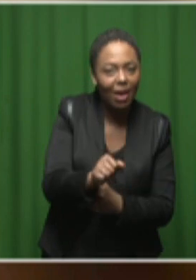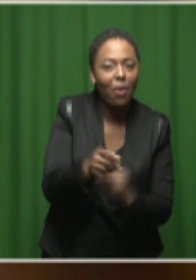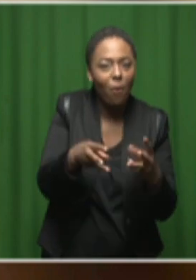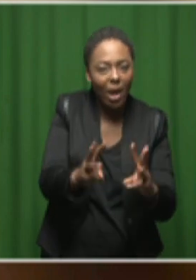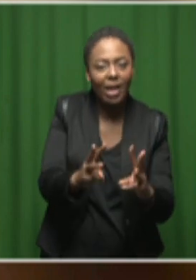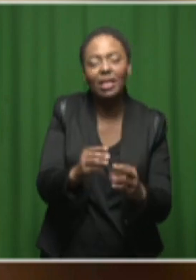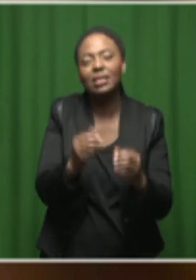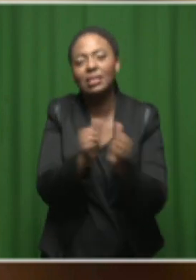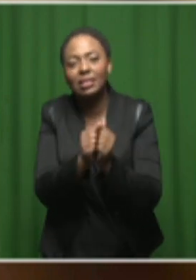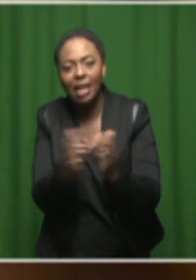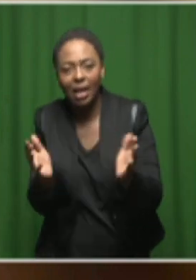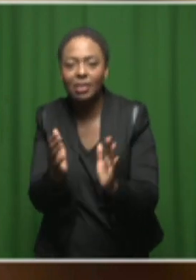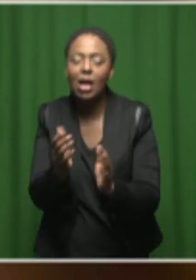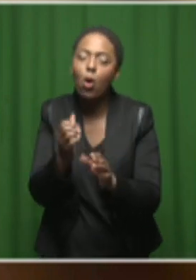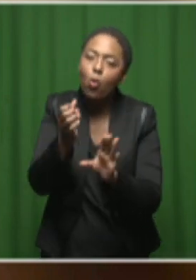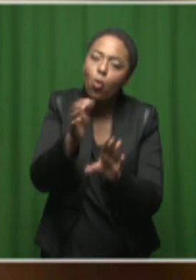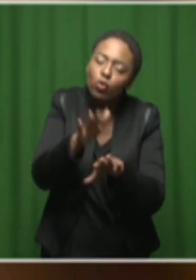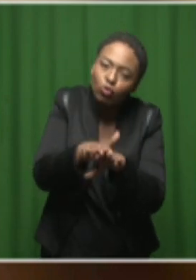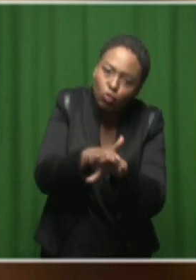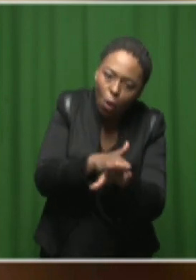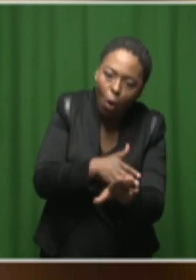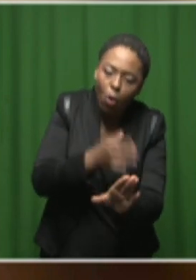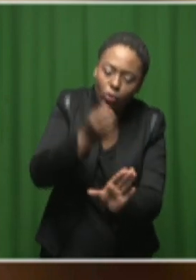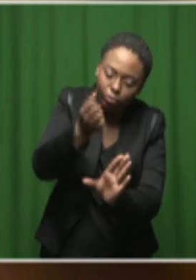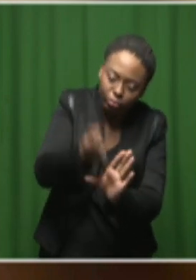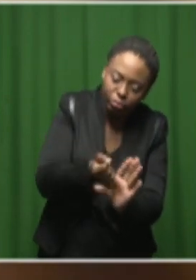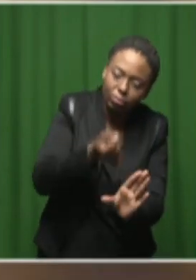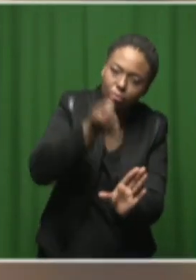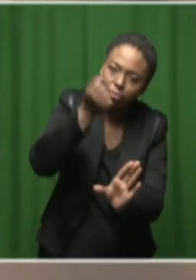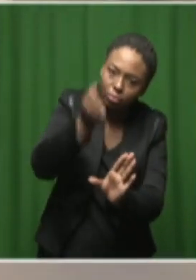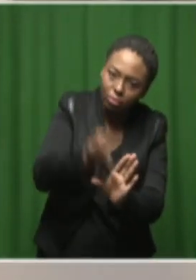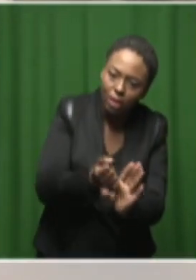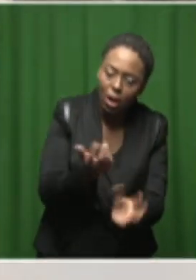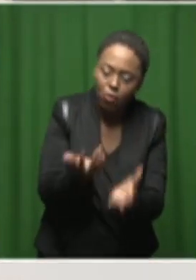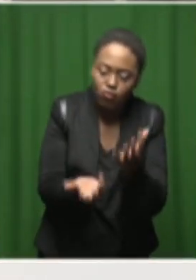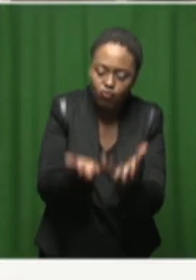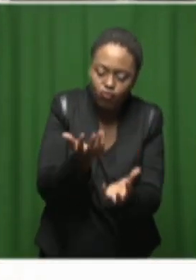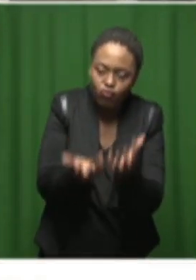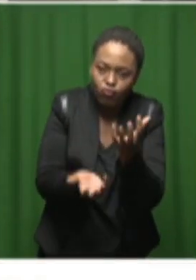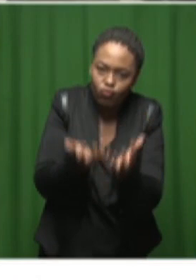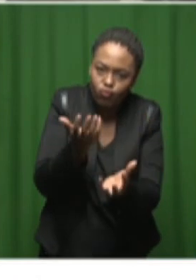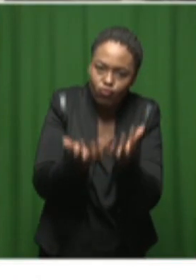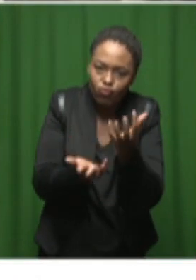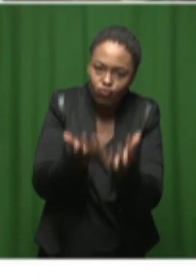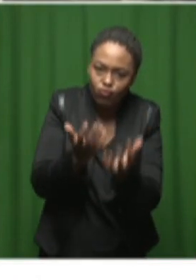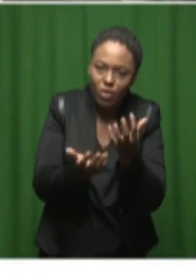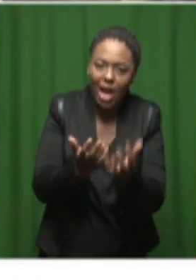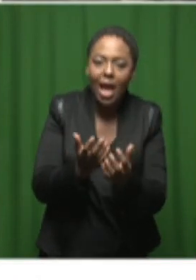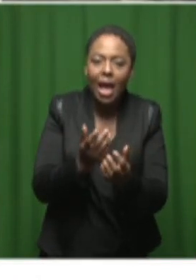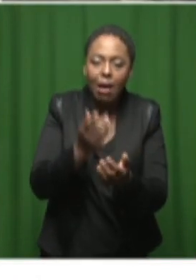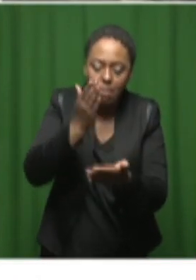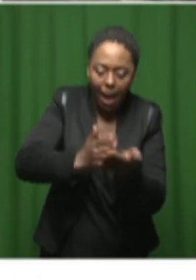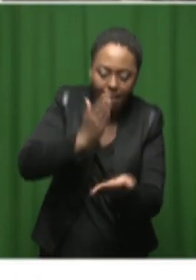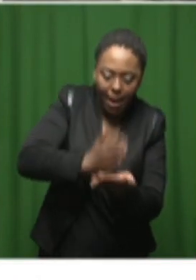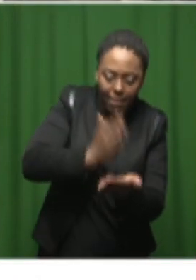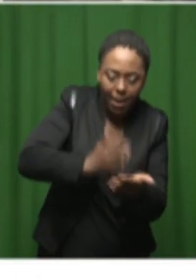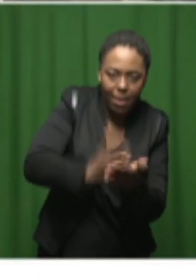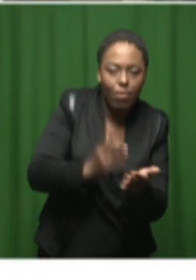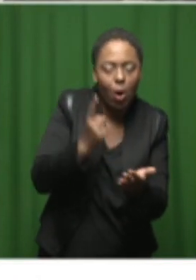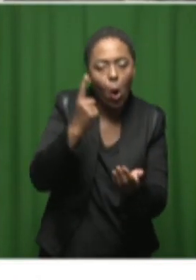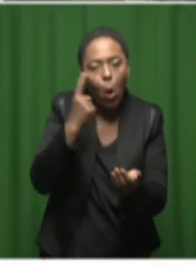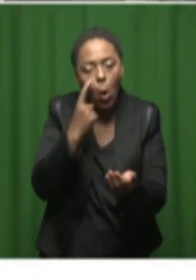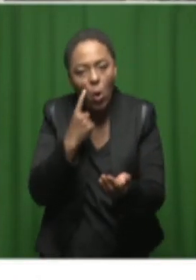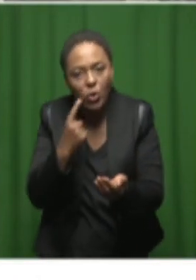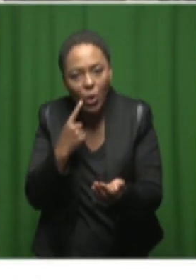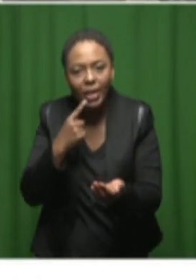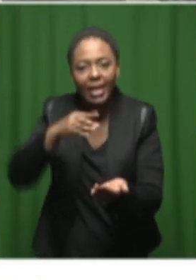it nice and slow, because you don't want to rush so your flavors develop. So it's to start with the onion and some spices